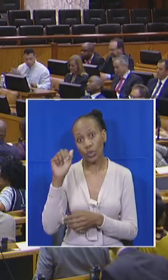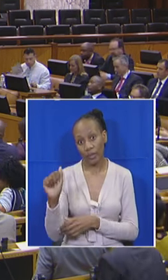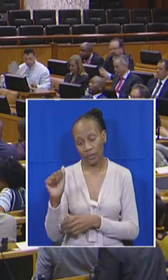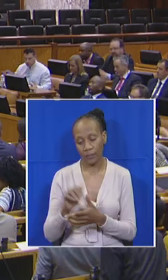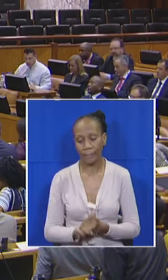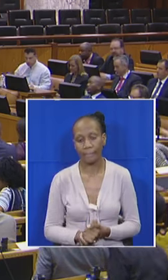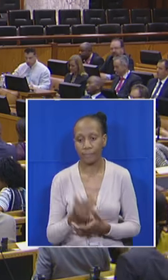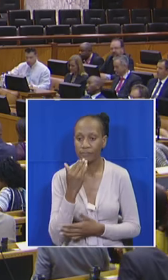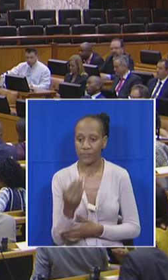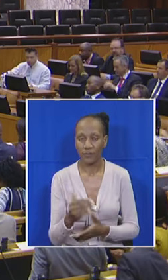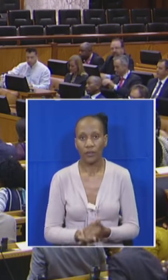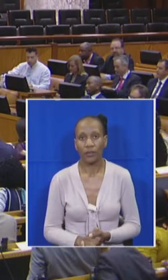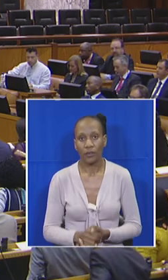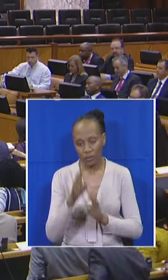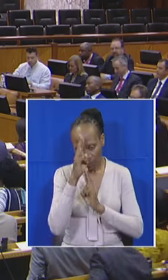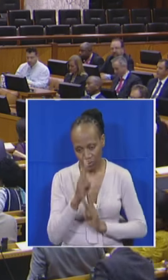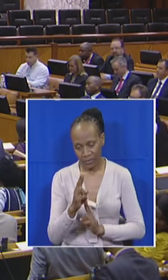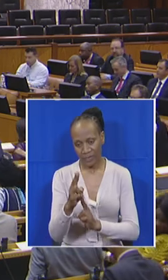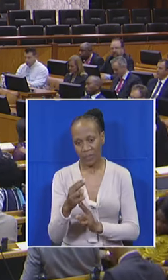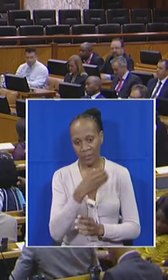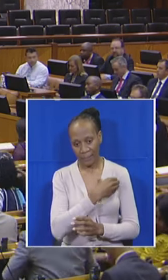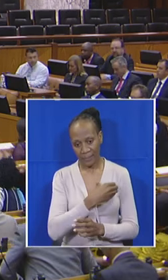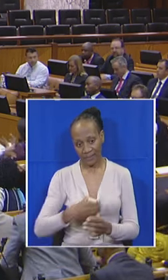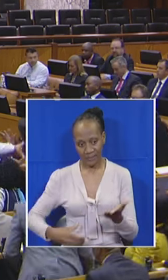Thank you. The Honorable the President.